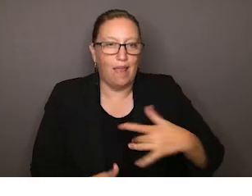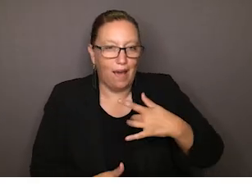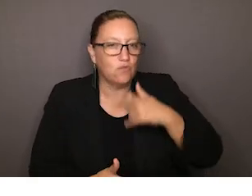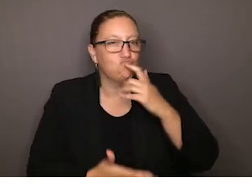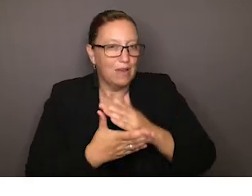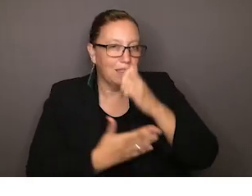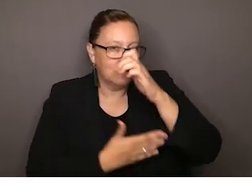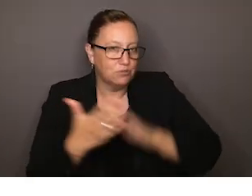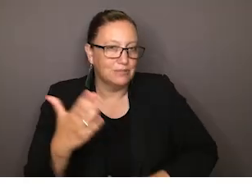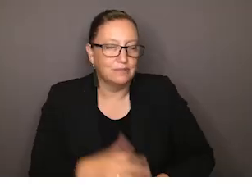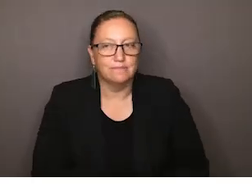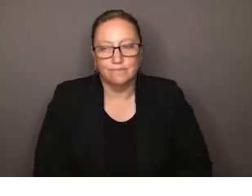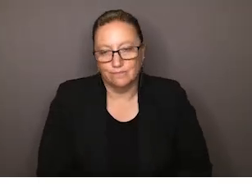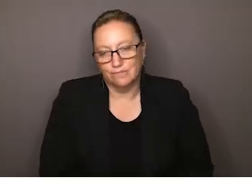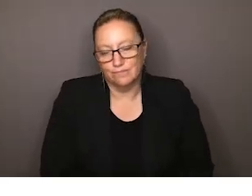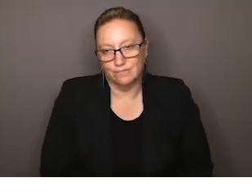and real experiences.